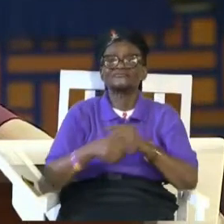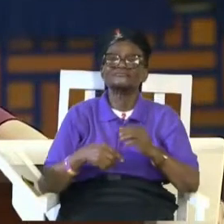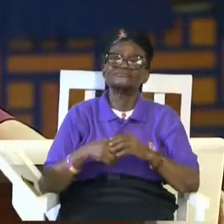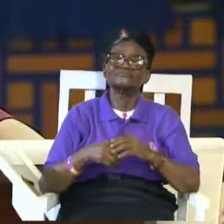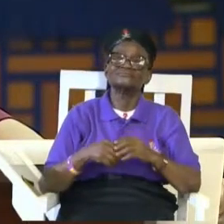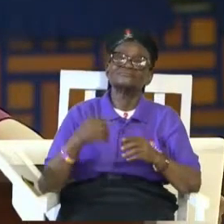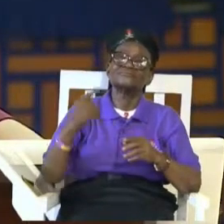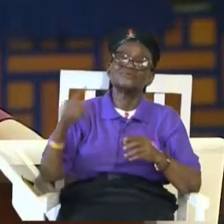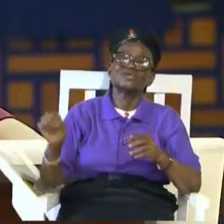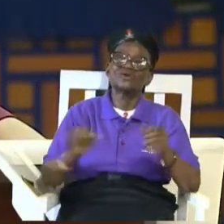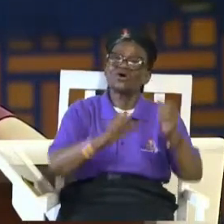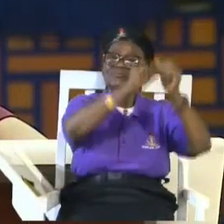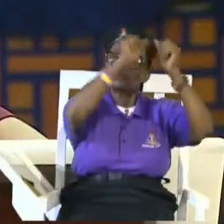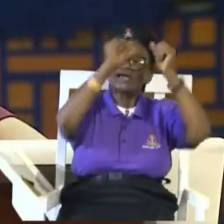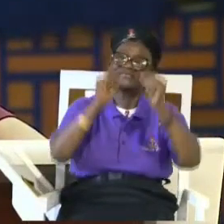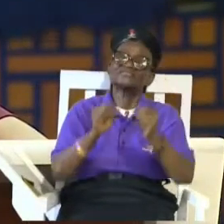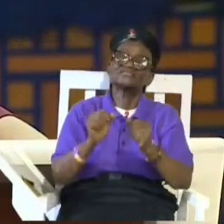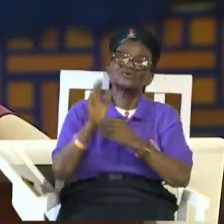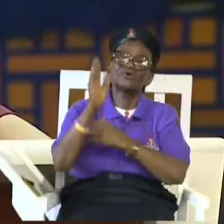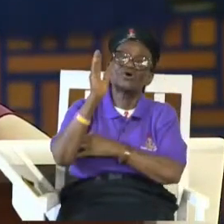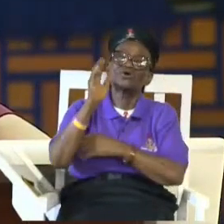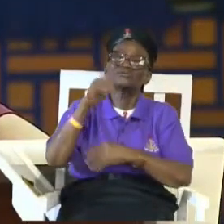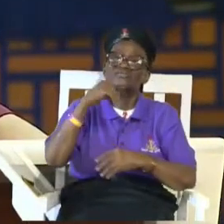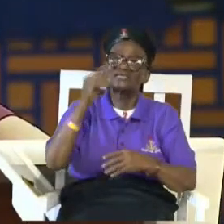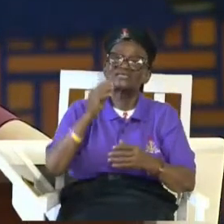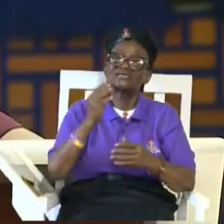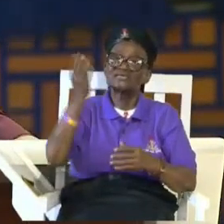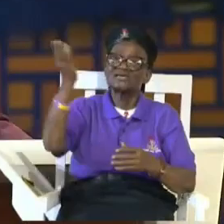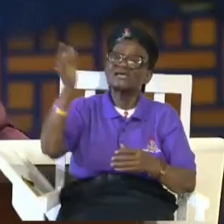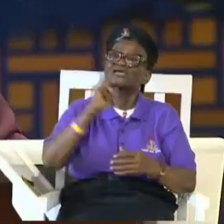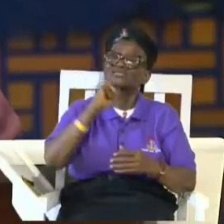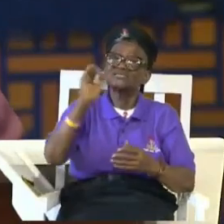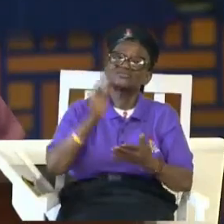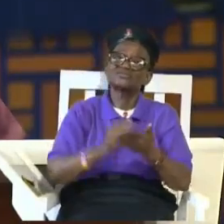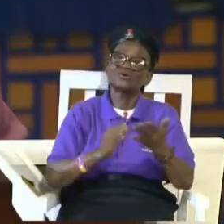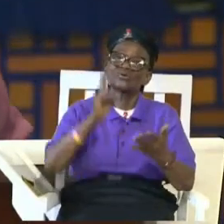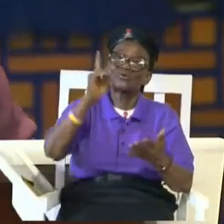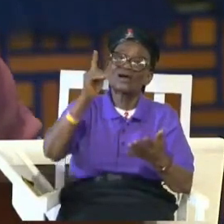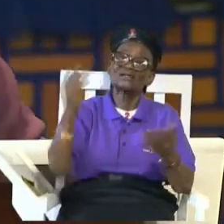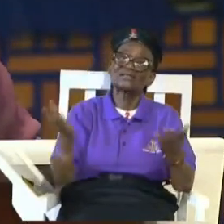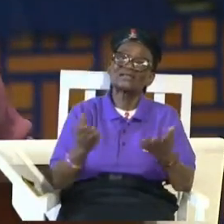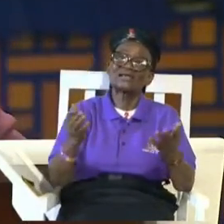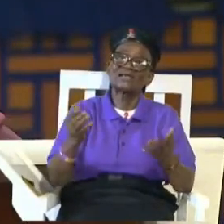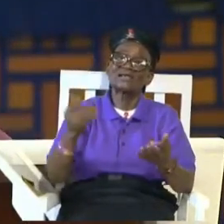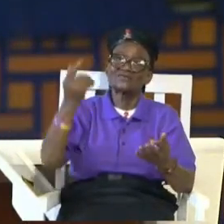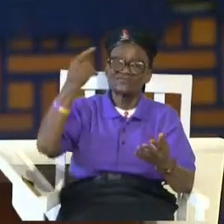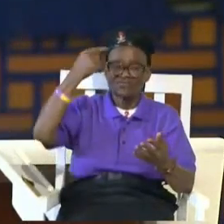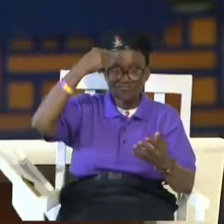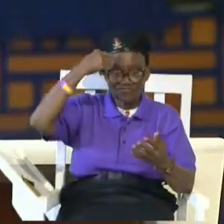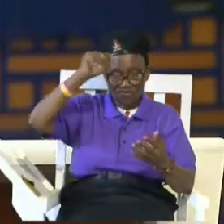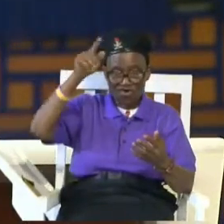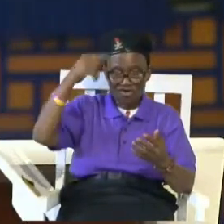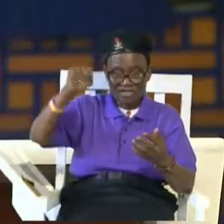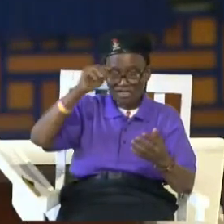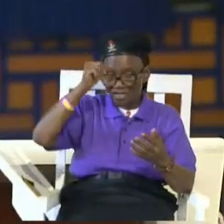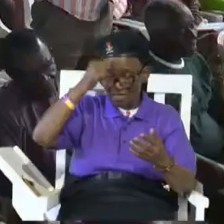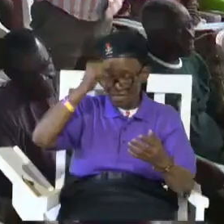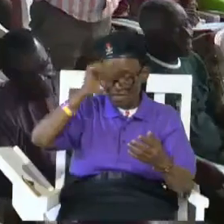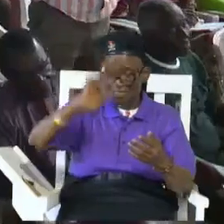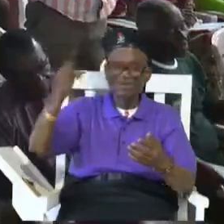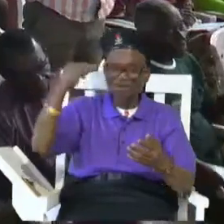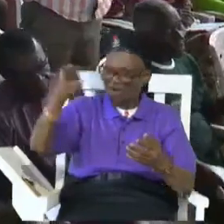And the Almighty God says, there's someone here, for the rest of your life, every day will be like